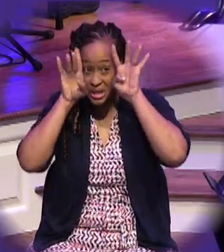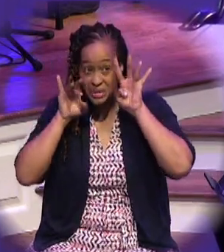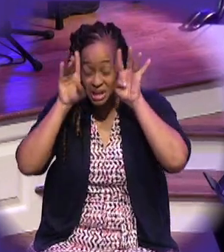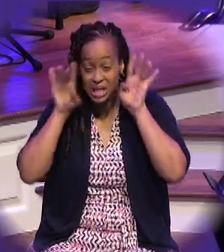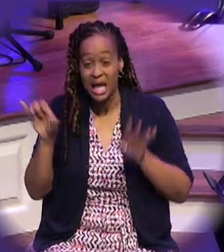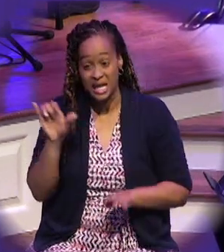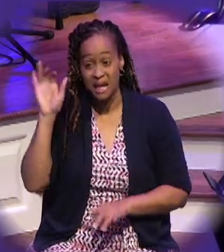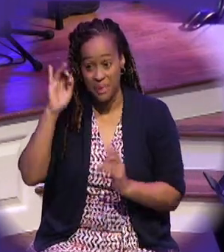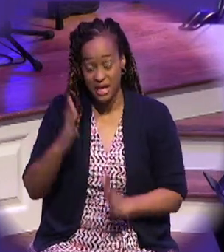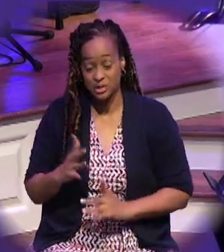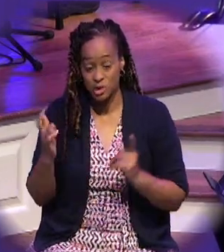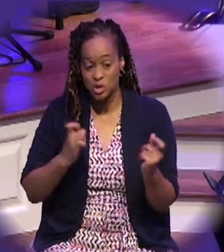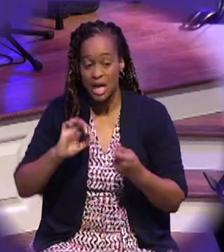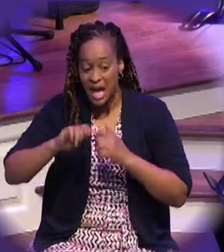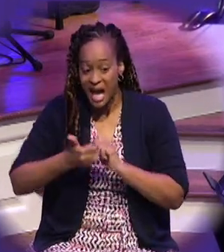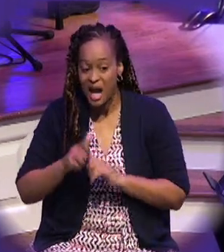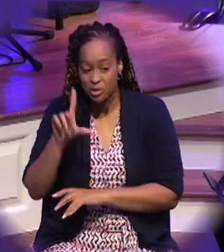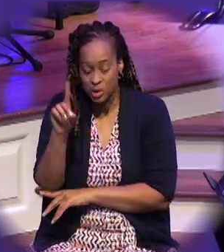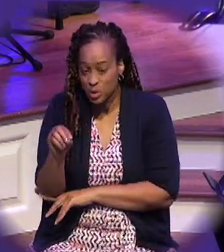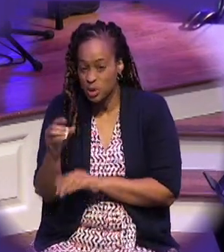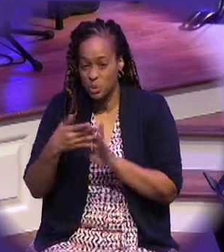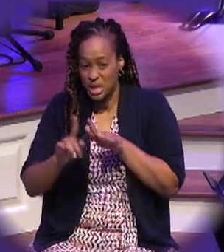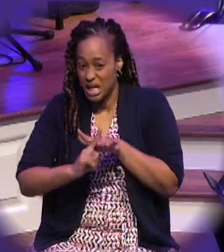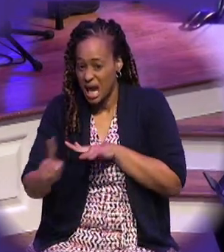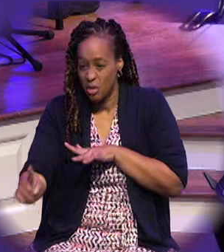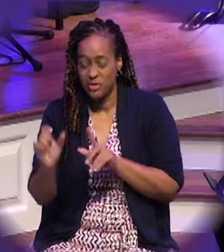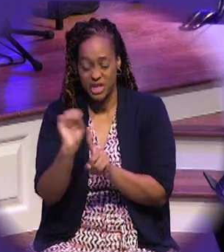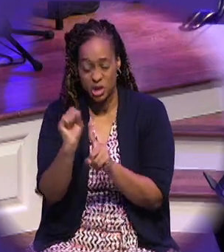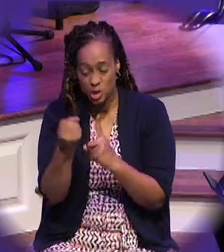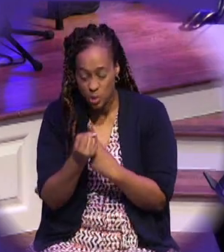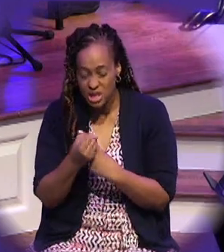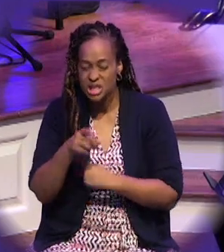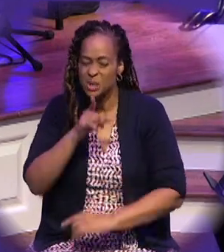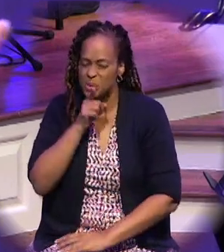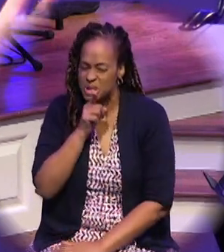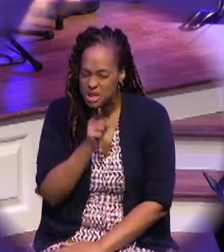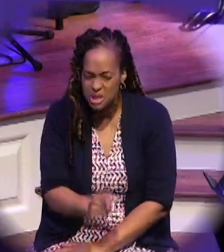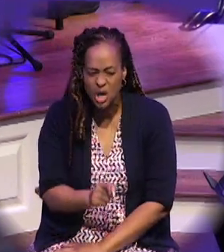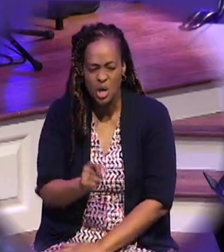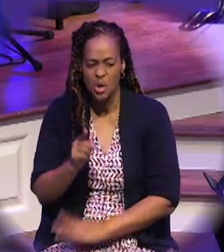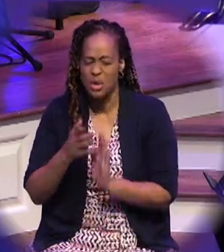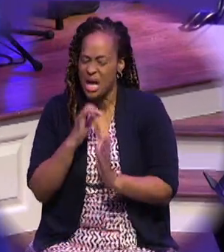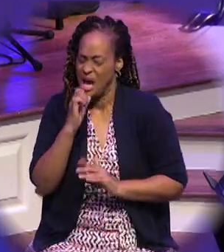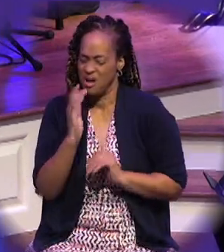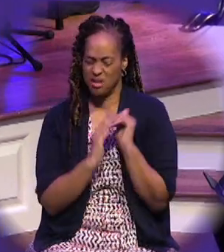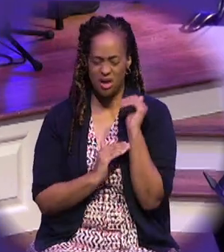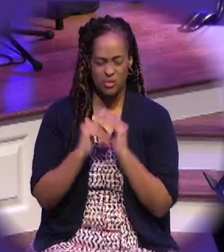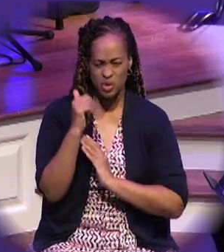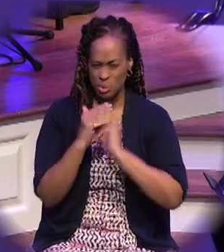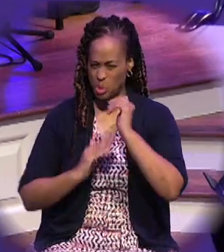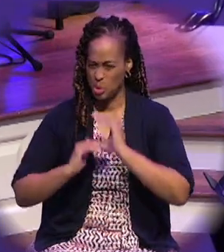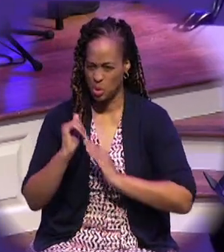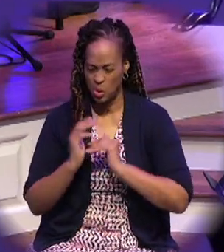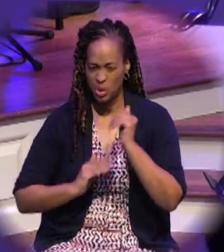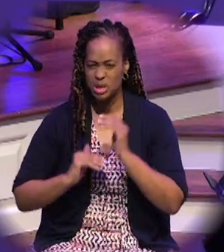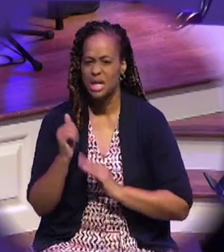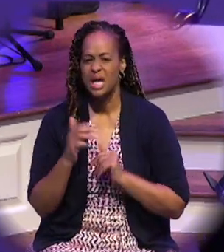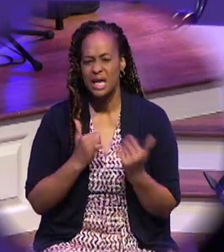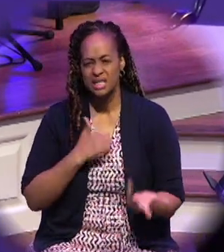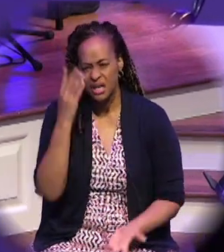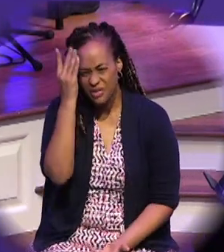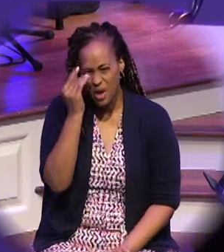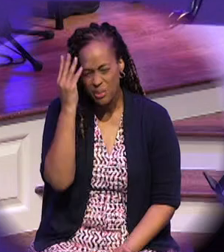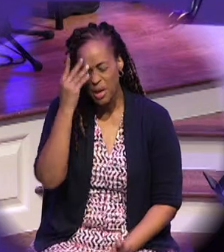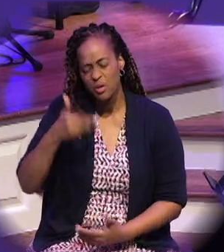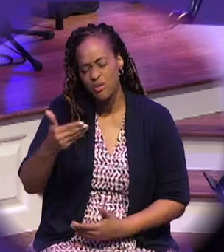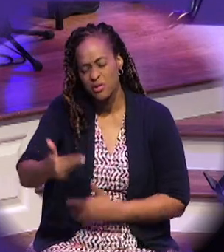in charge. I was like, how do we get out of this situation? It was so uncomfortable. And as I've thought about that over